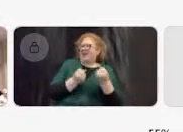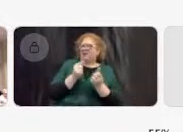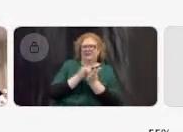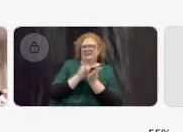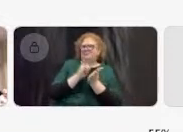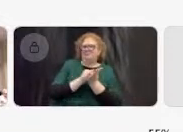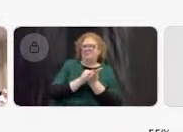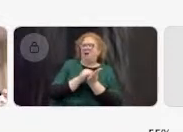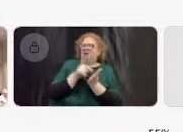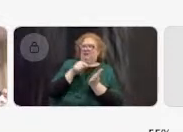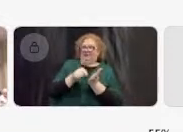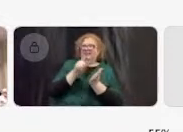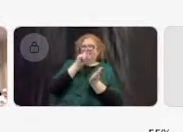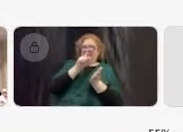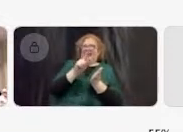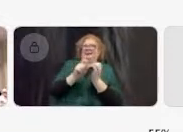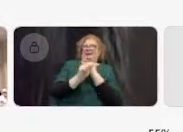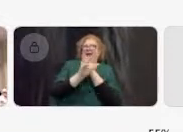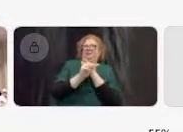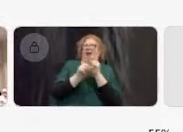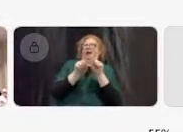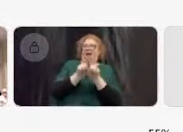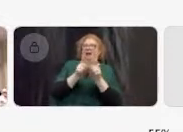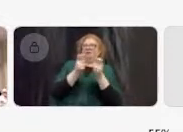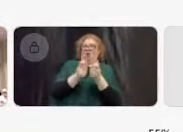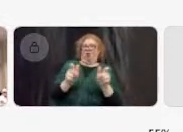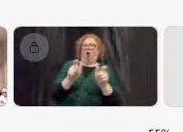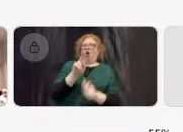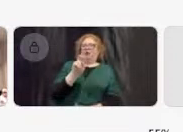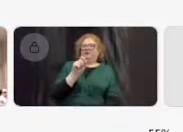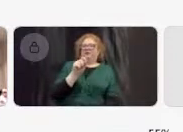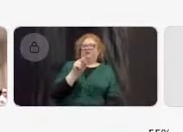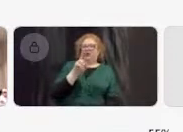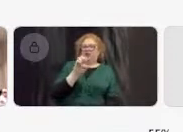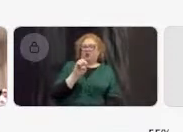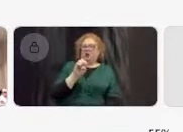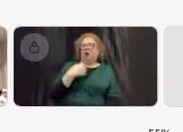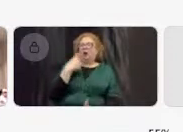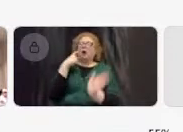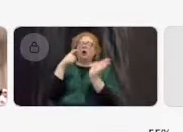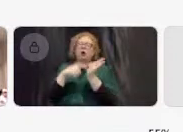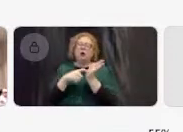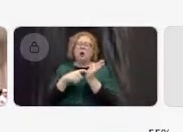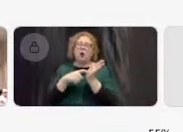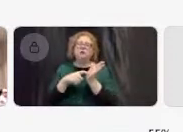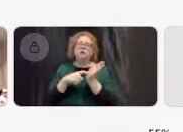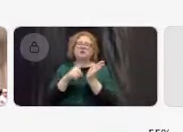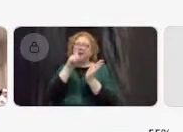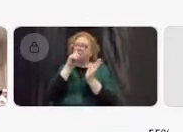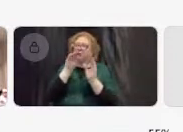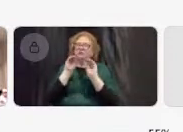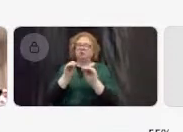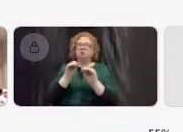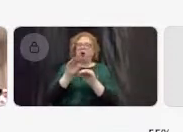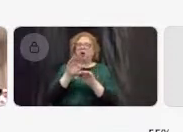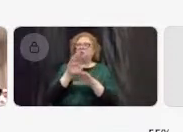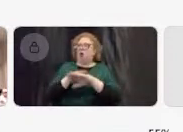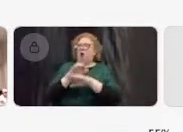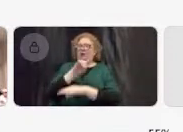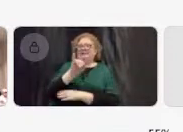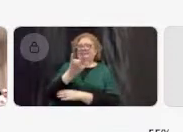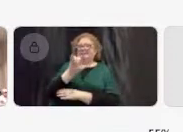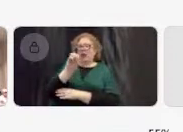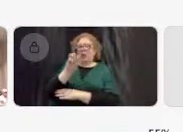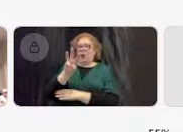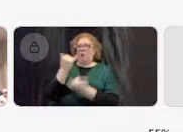I have noticed since then it's been put up on Zillow, maybe for longer-term rental,